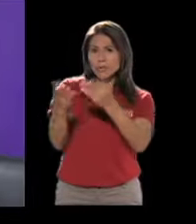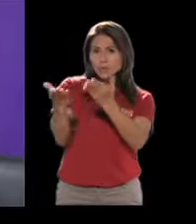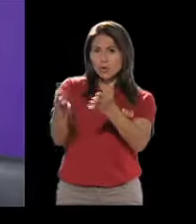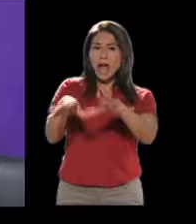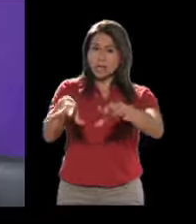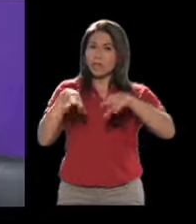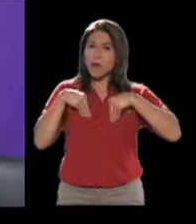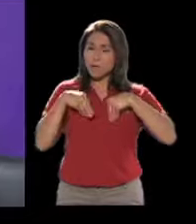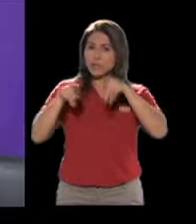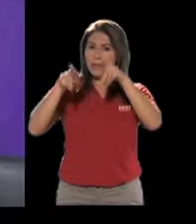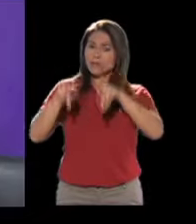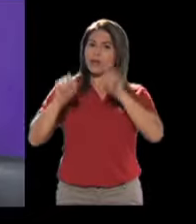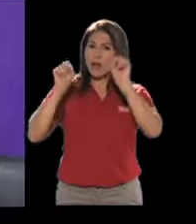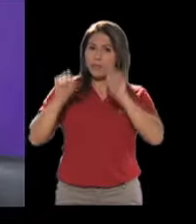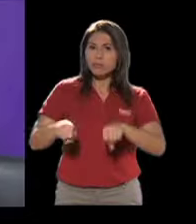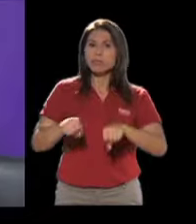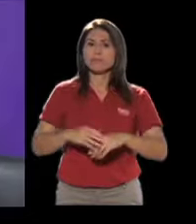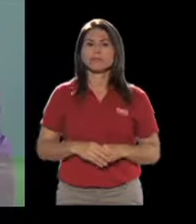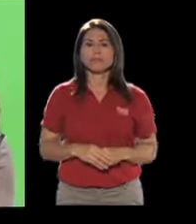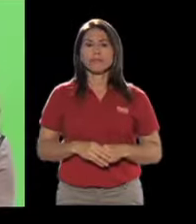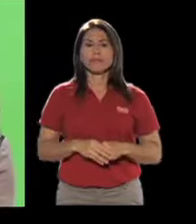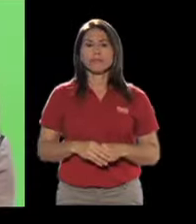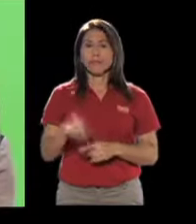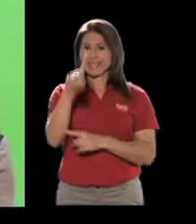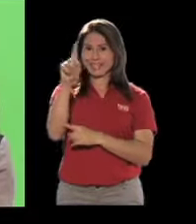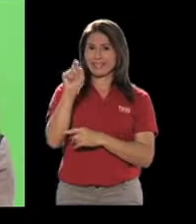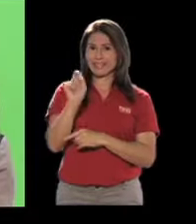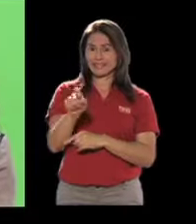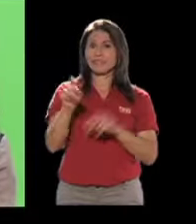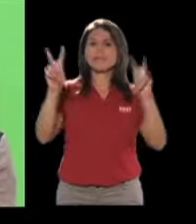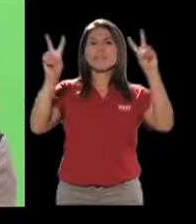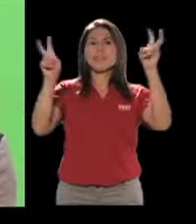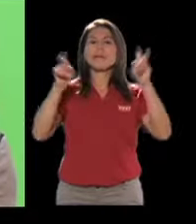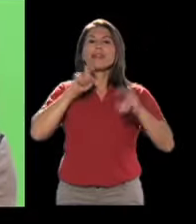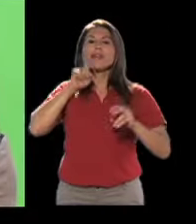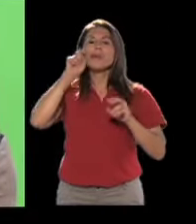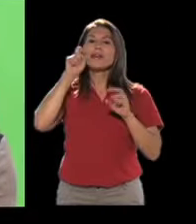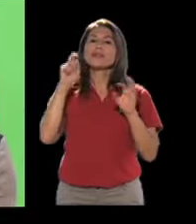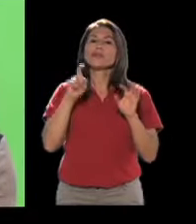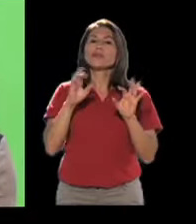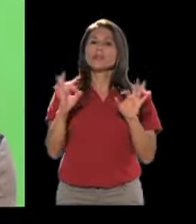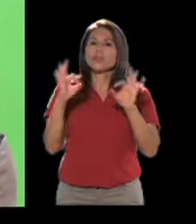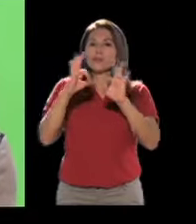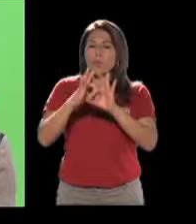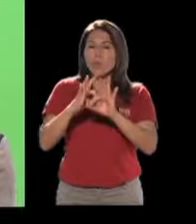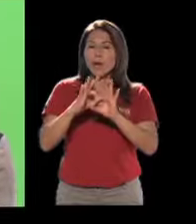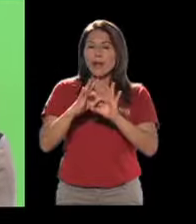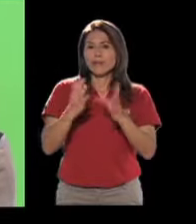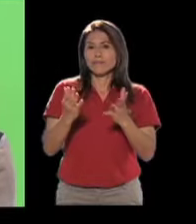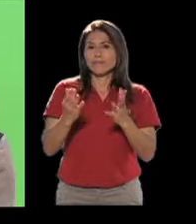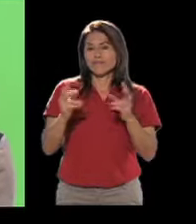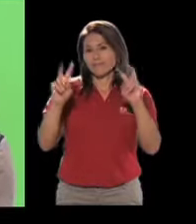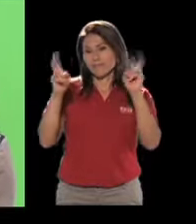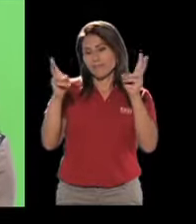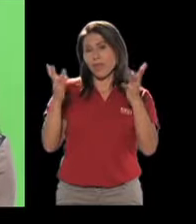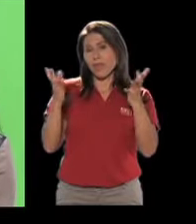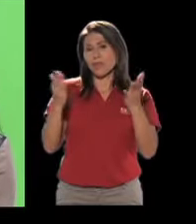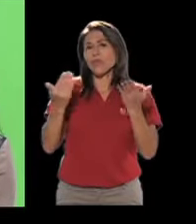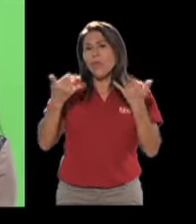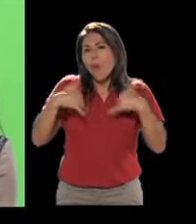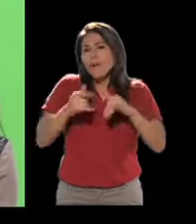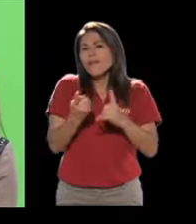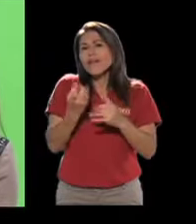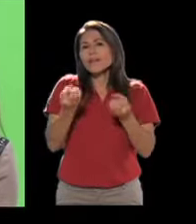que es una persona competente. En el tema de la educación sexual hay muchos ámbitos todavía que abordar, especialmente con personas con